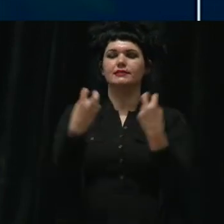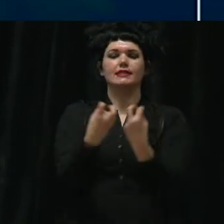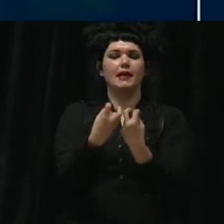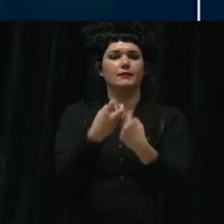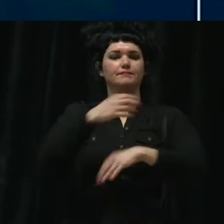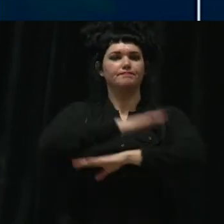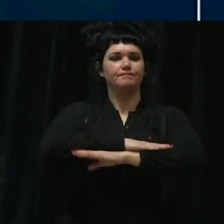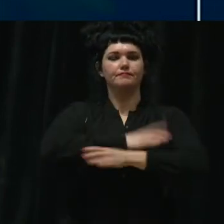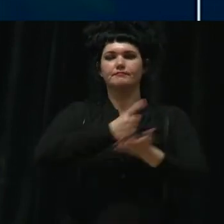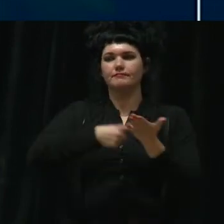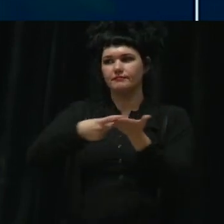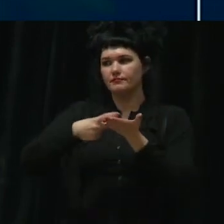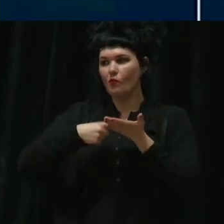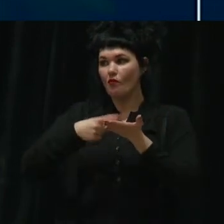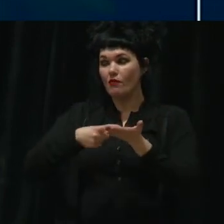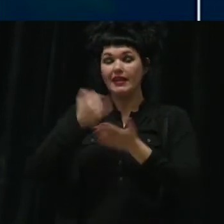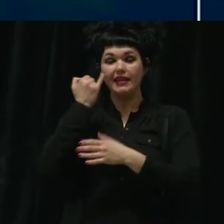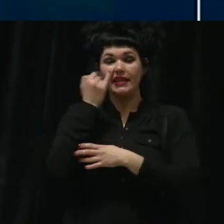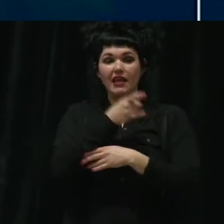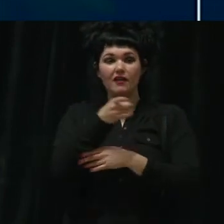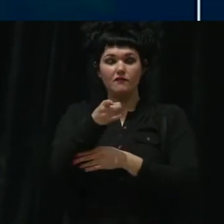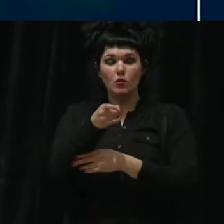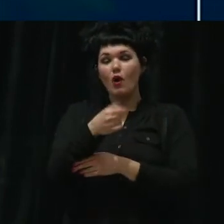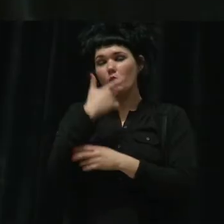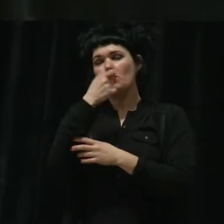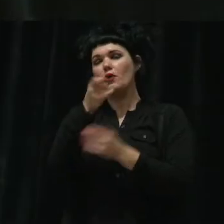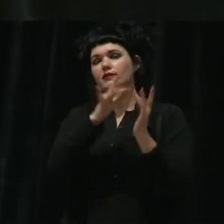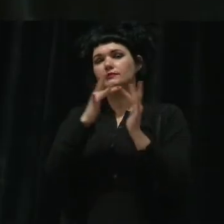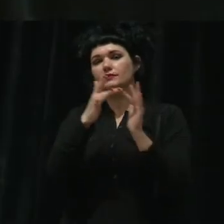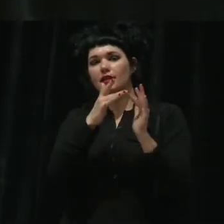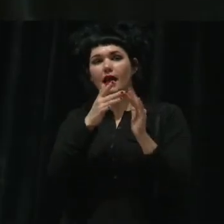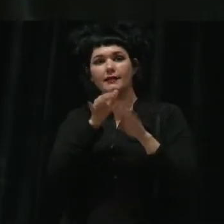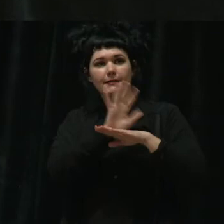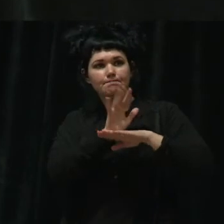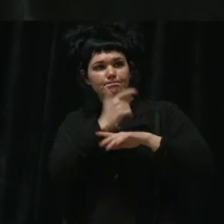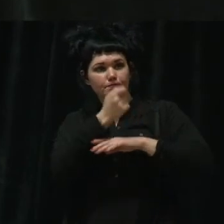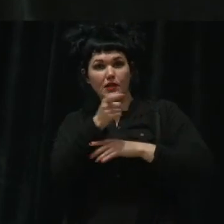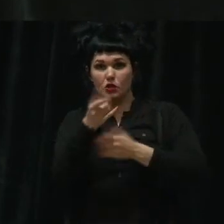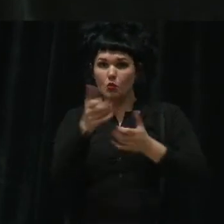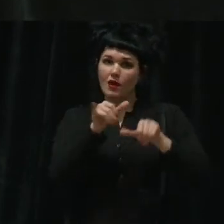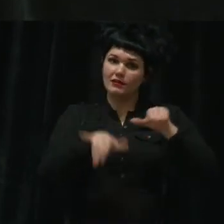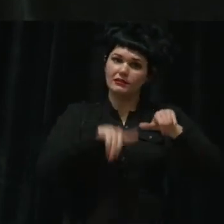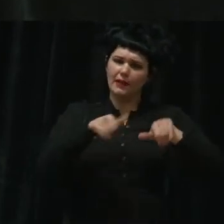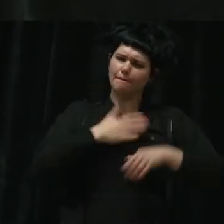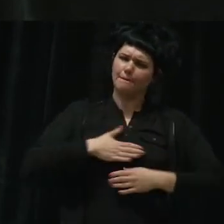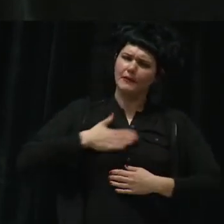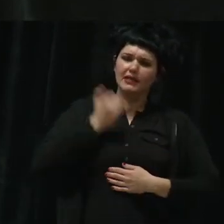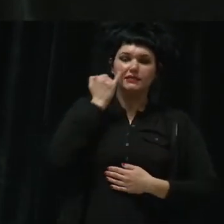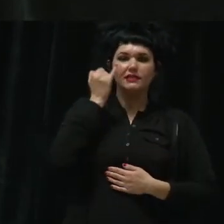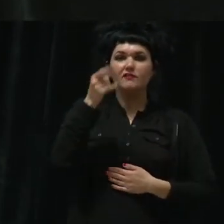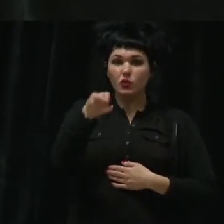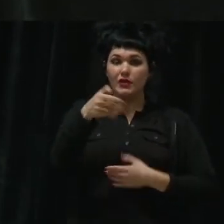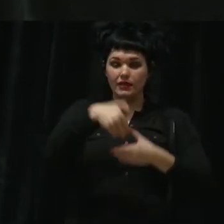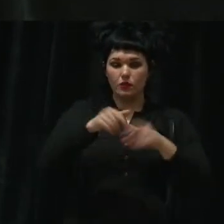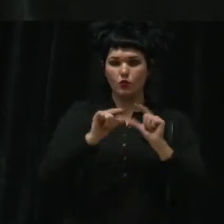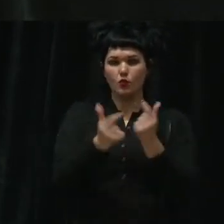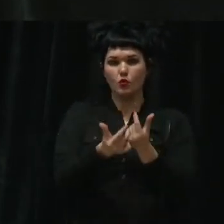discussions. For those of you who are live streaming and you'd like to hang around, please, if you're in a group,